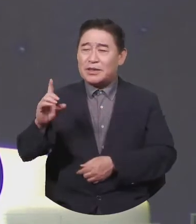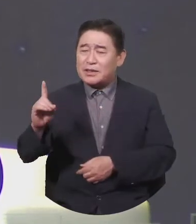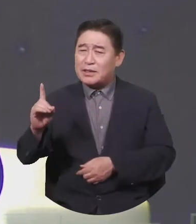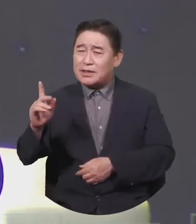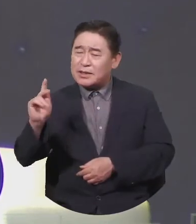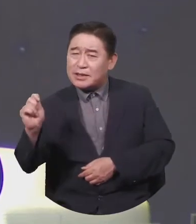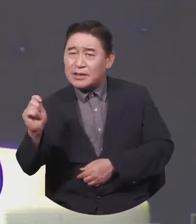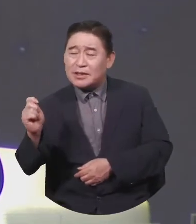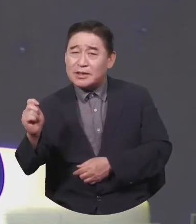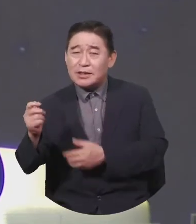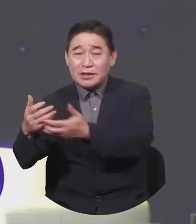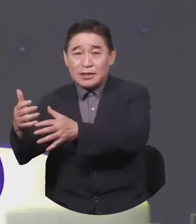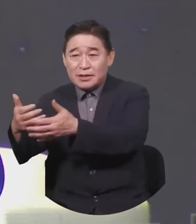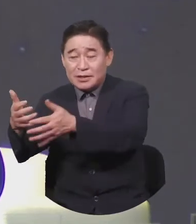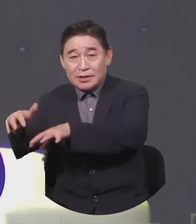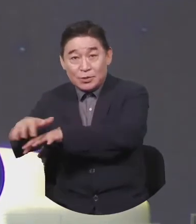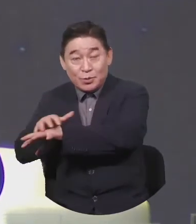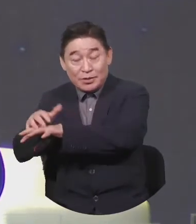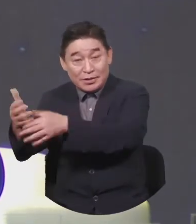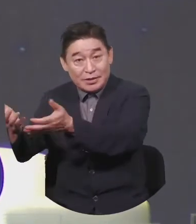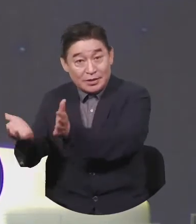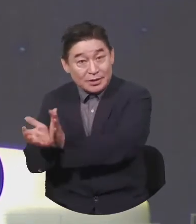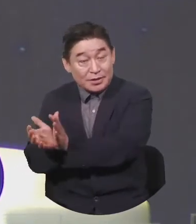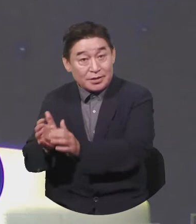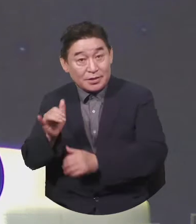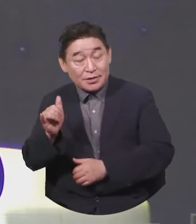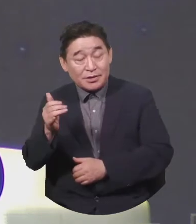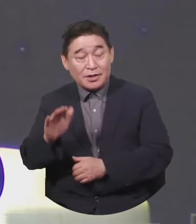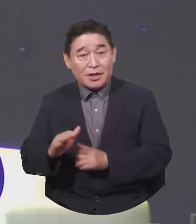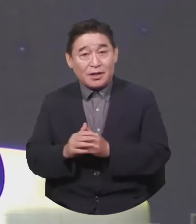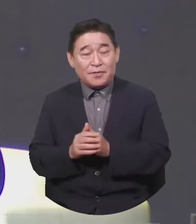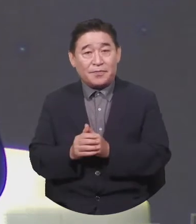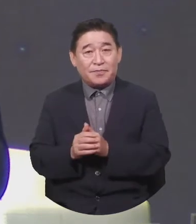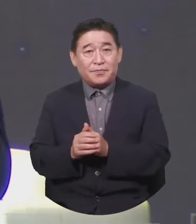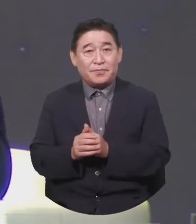technology. So how to solve this question?